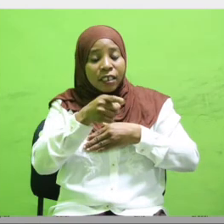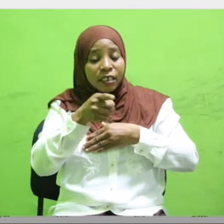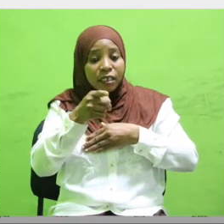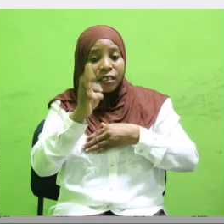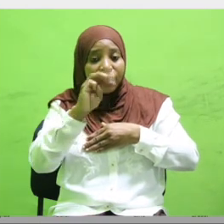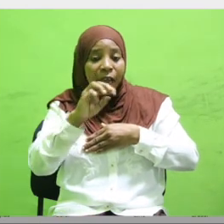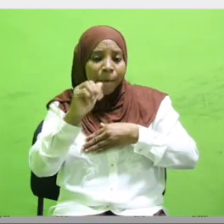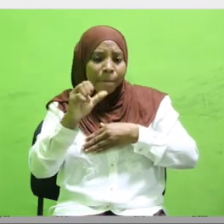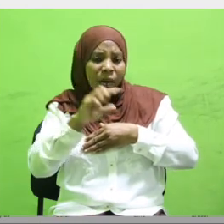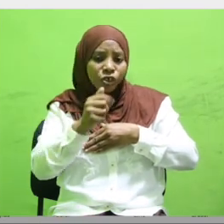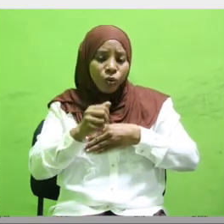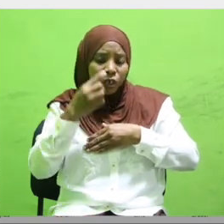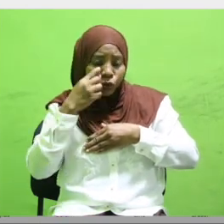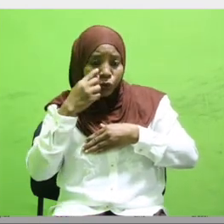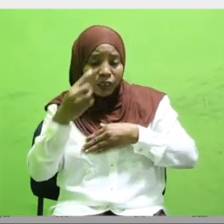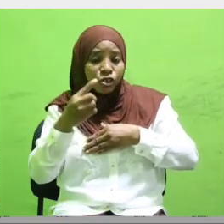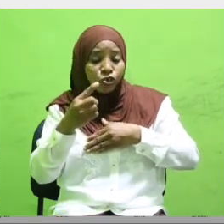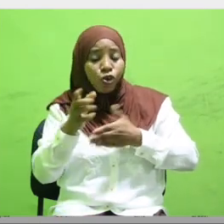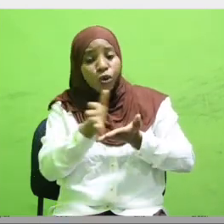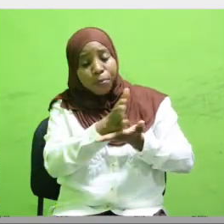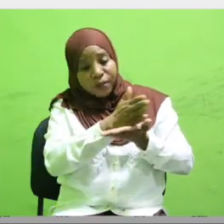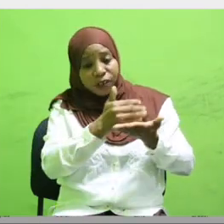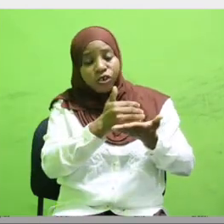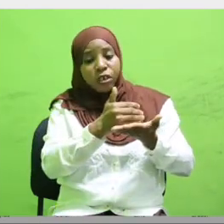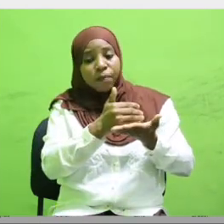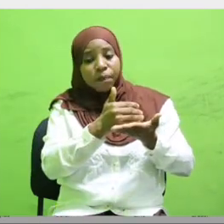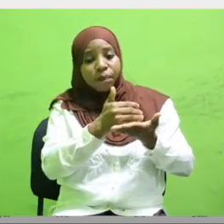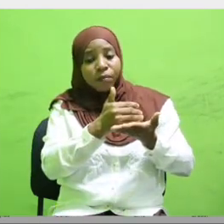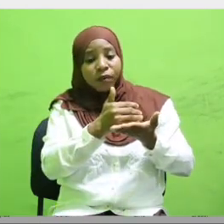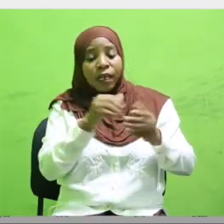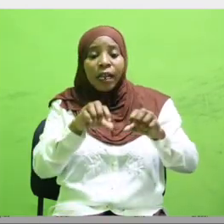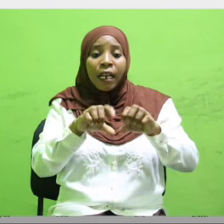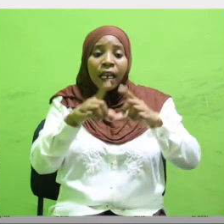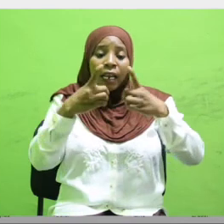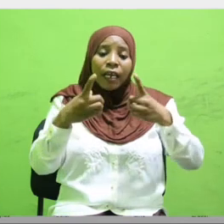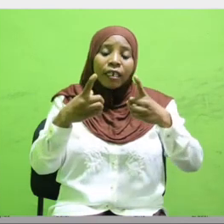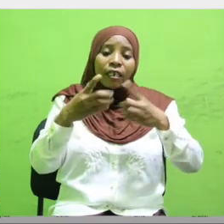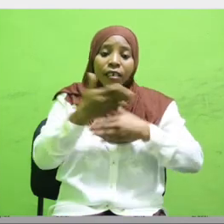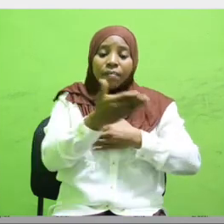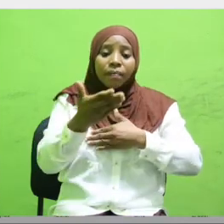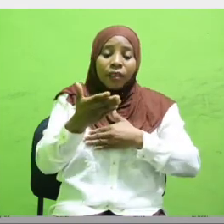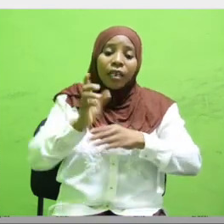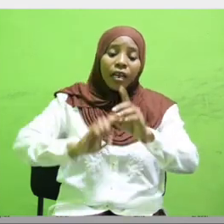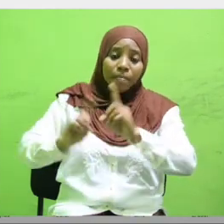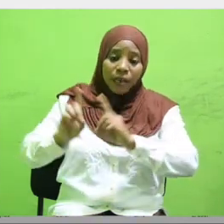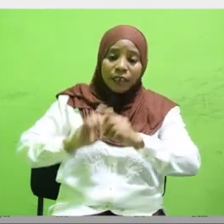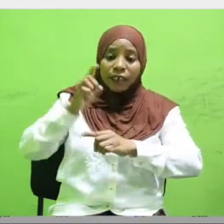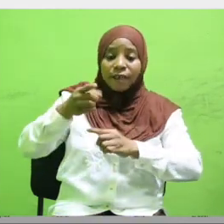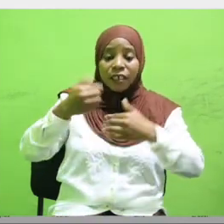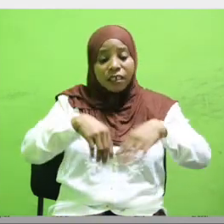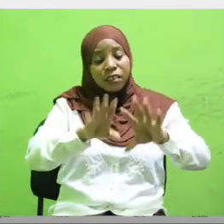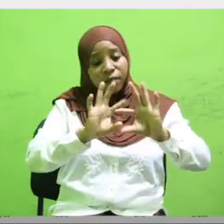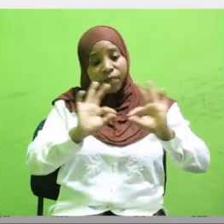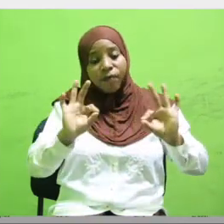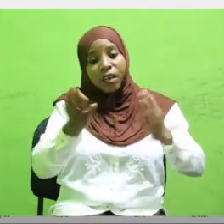with this because they both show limited mobility, that they do not move that much. A mushroom